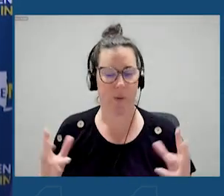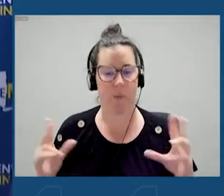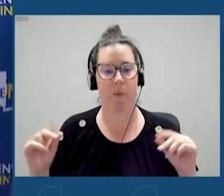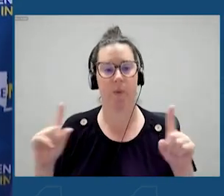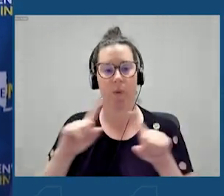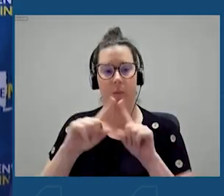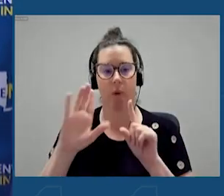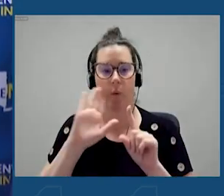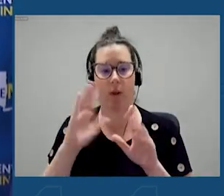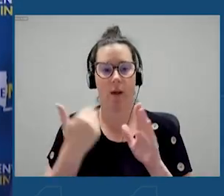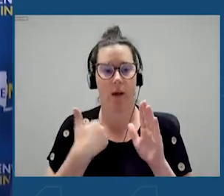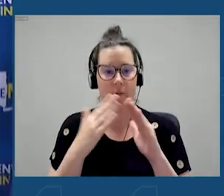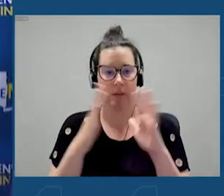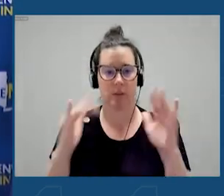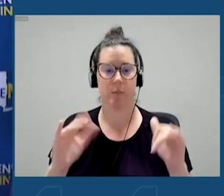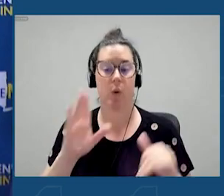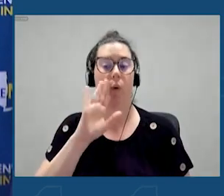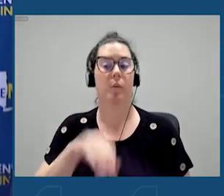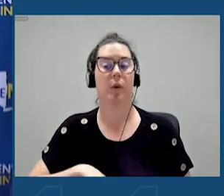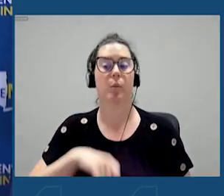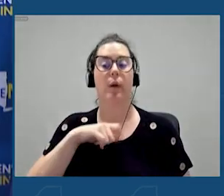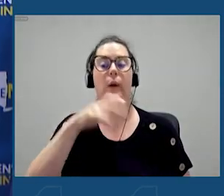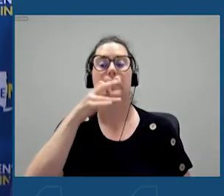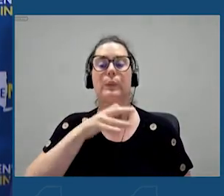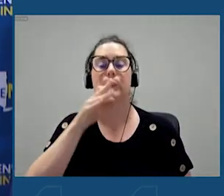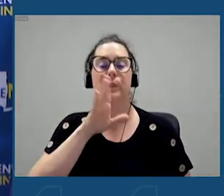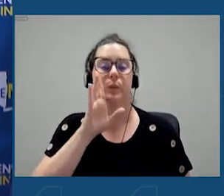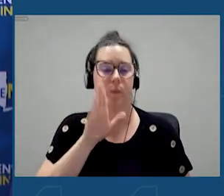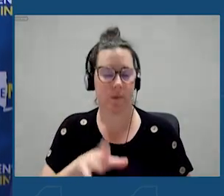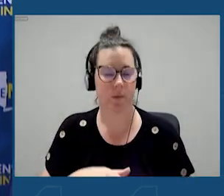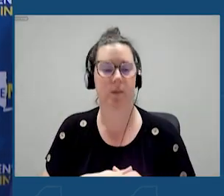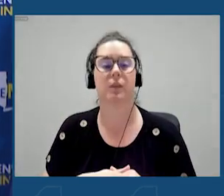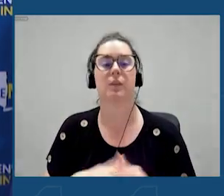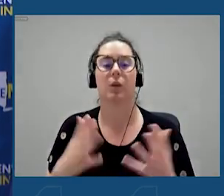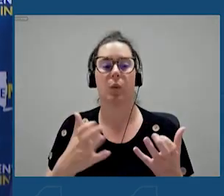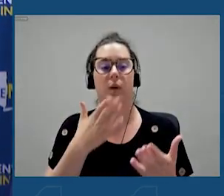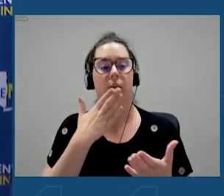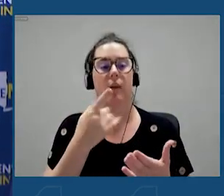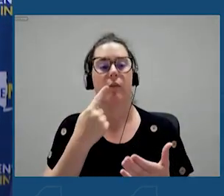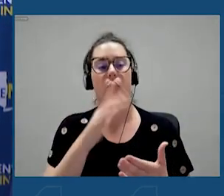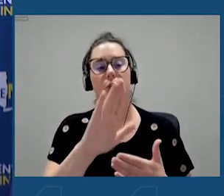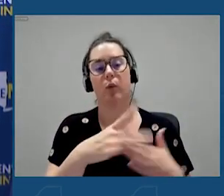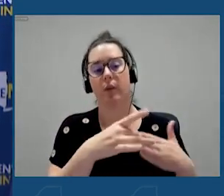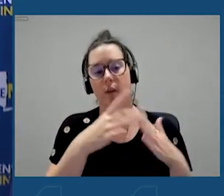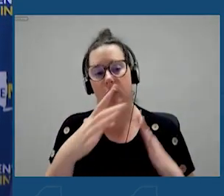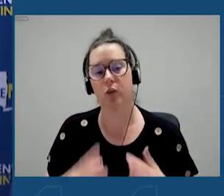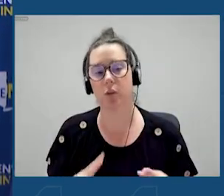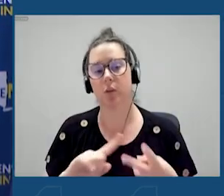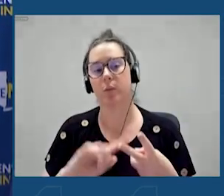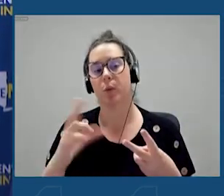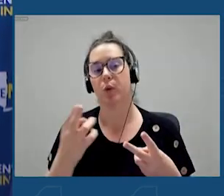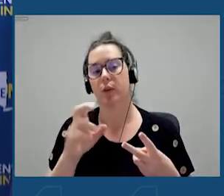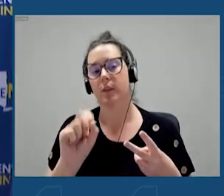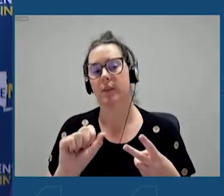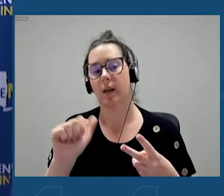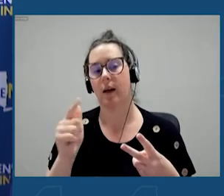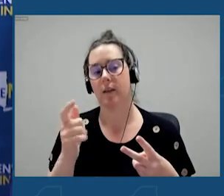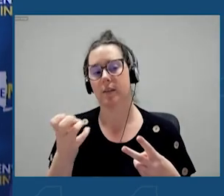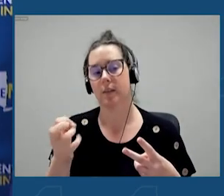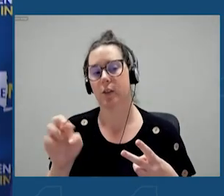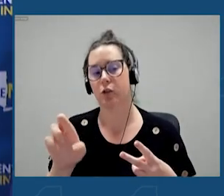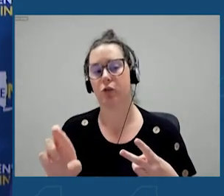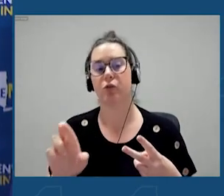be incredibly proud of very, very soon. So I want to thank her for her leadership, Chris Alexander, the